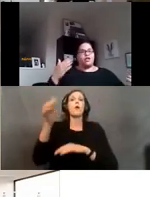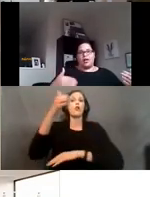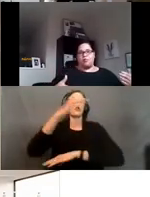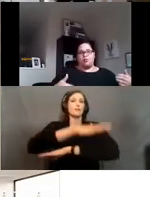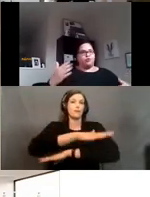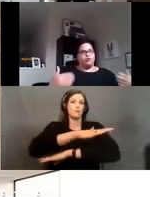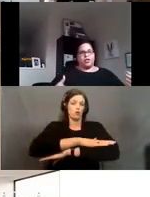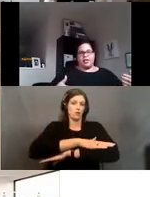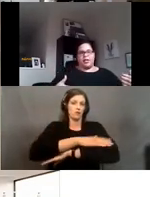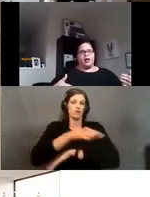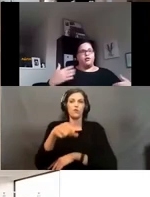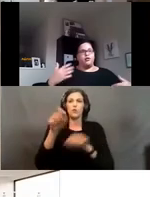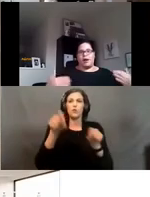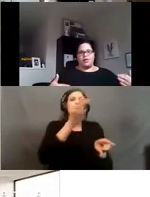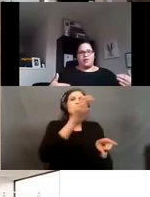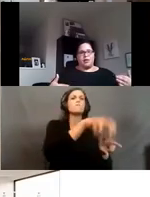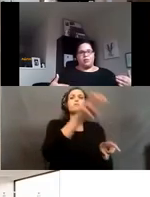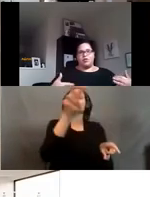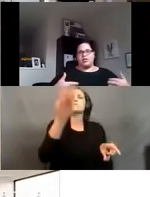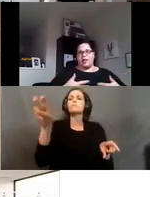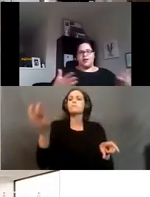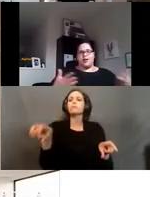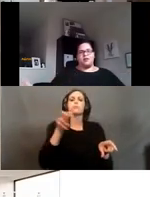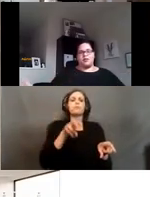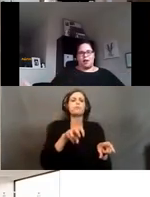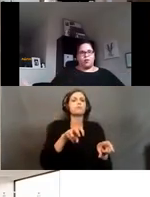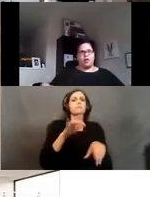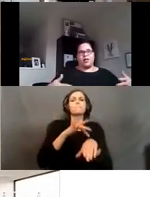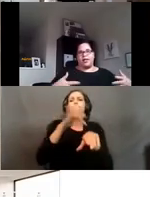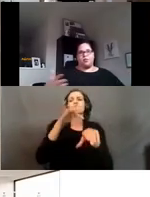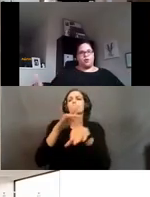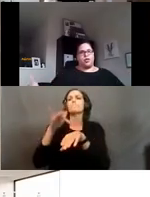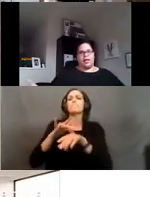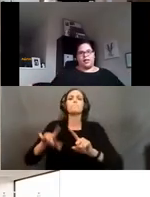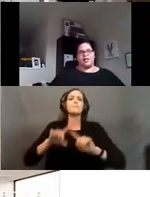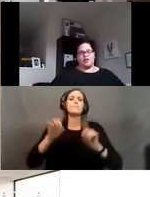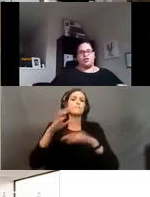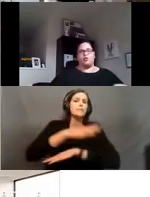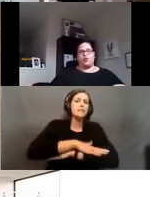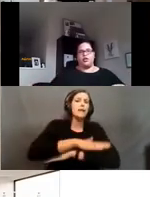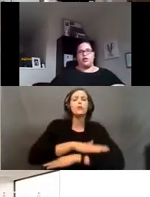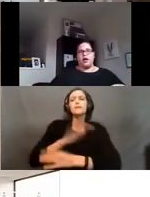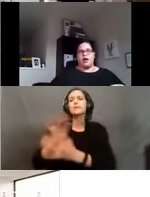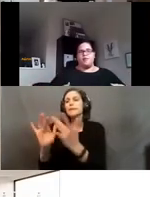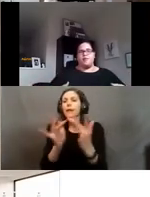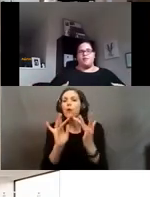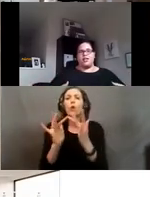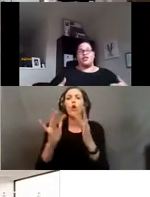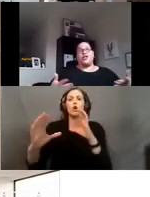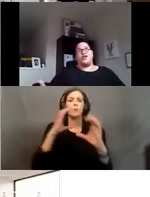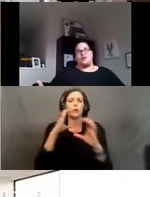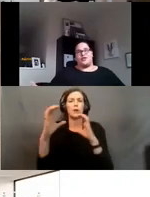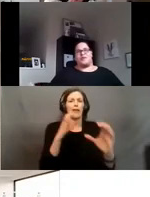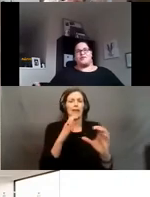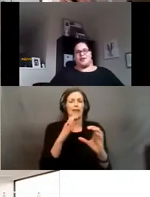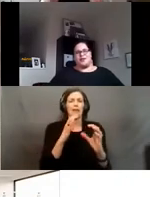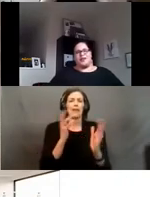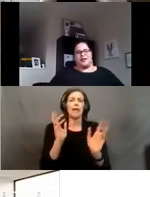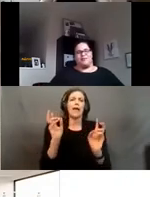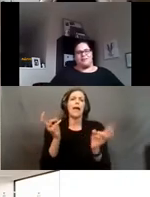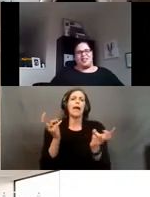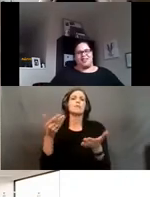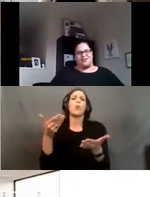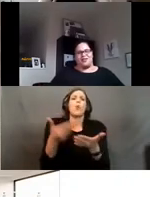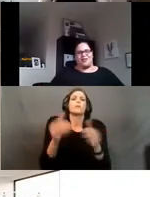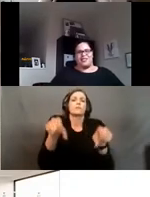And you can move freely throughout the tables and network and communicate as you would, as close to as we